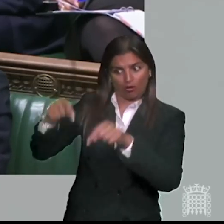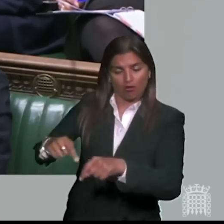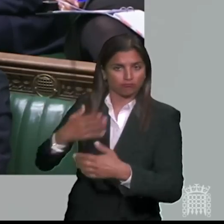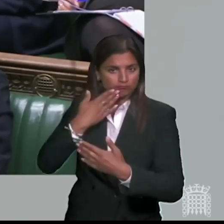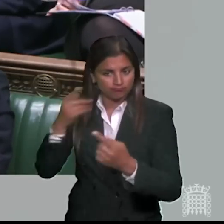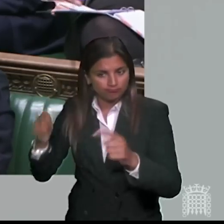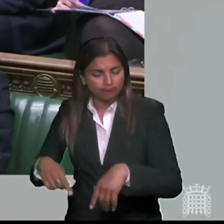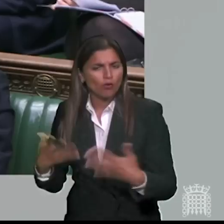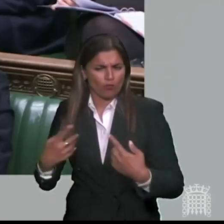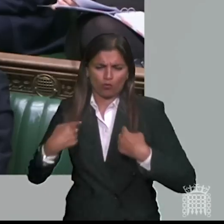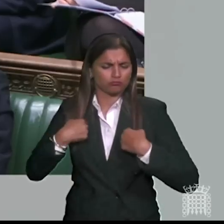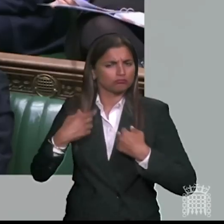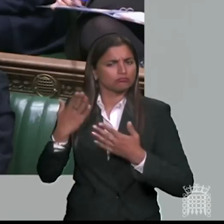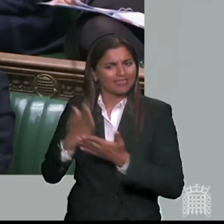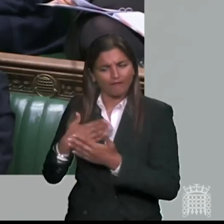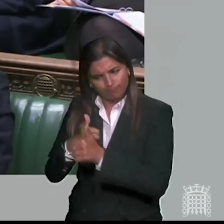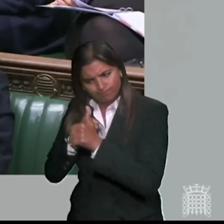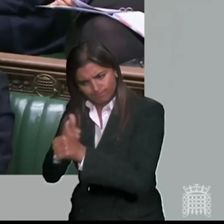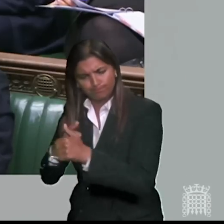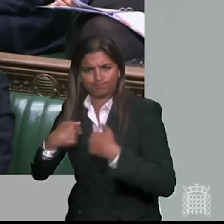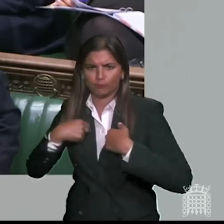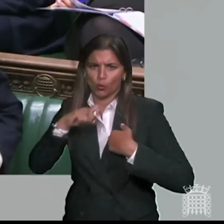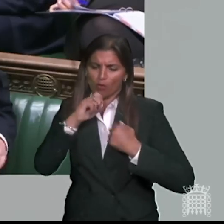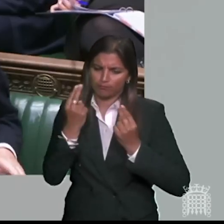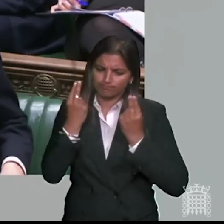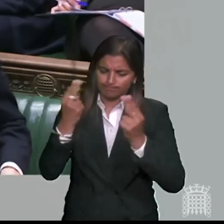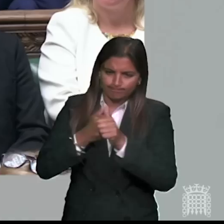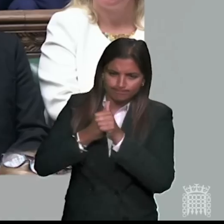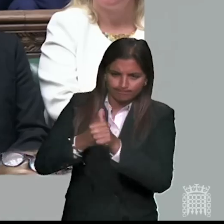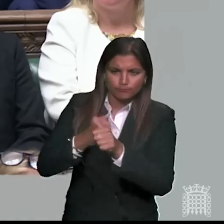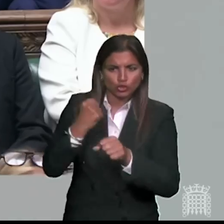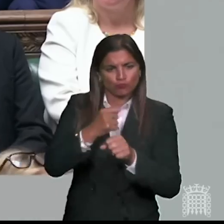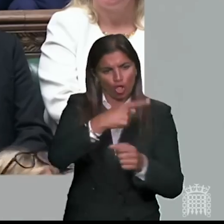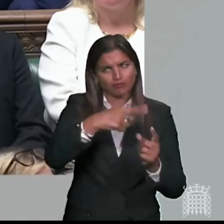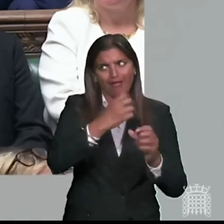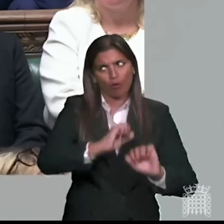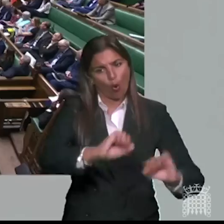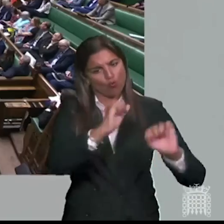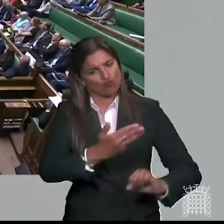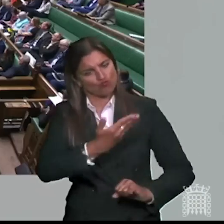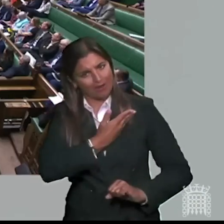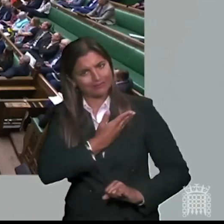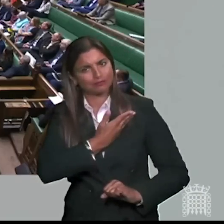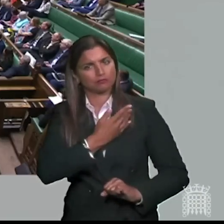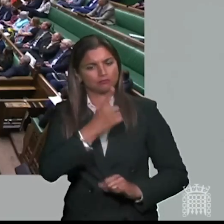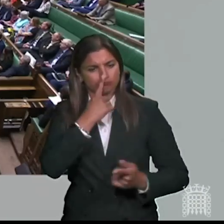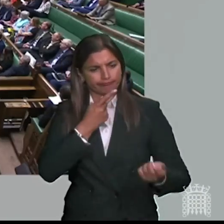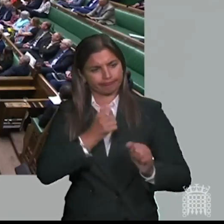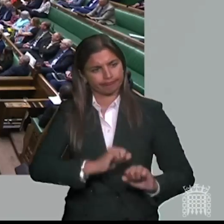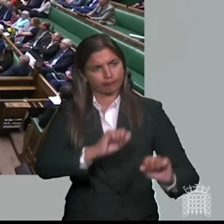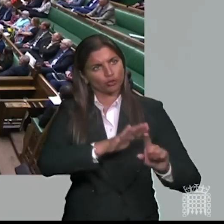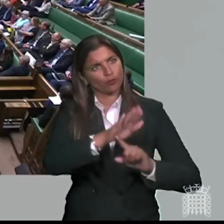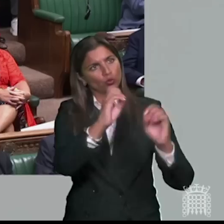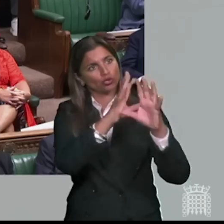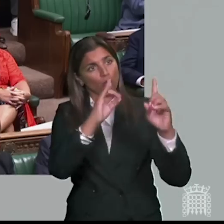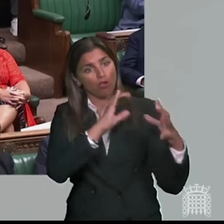will always stand up for the people of Gibraltar and their right to determine their own future. Gerald Jones. Thank